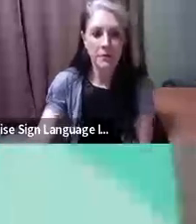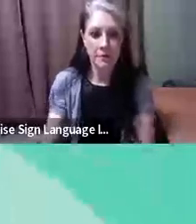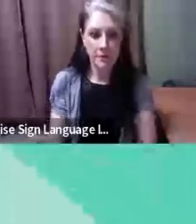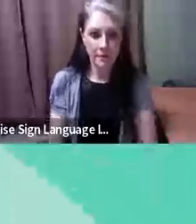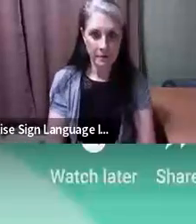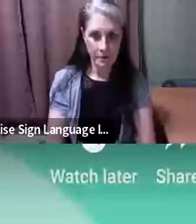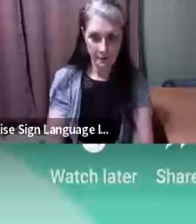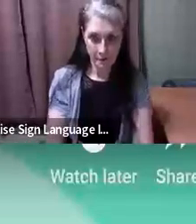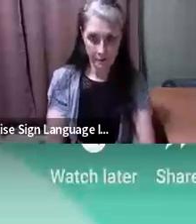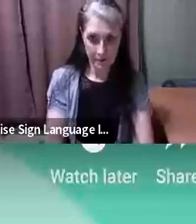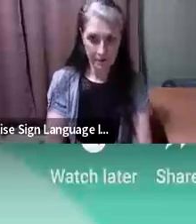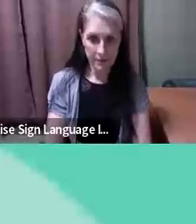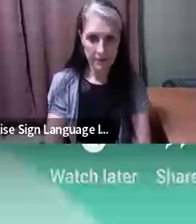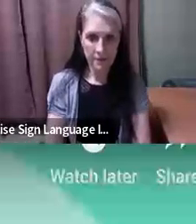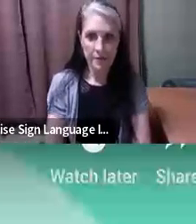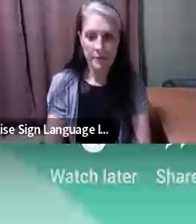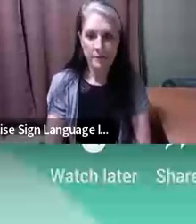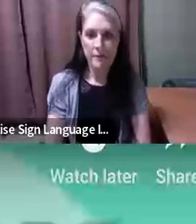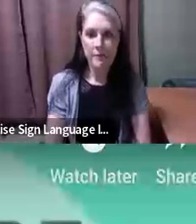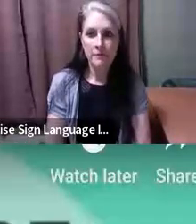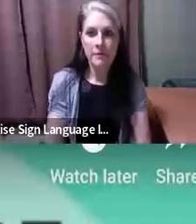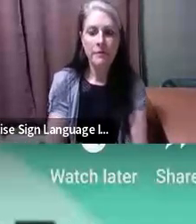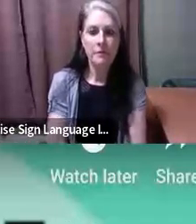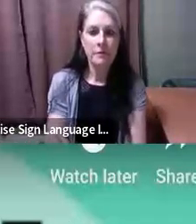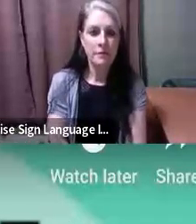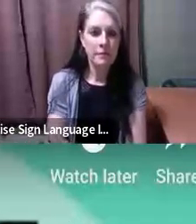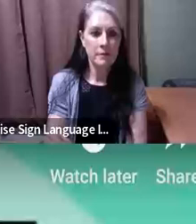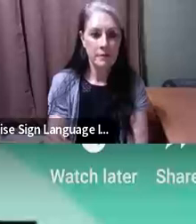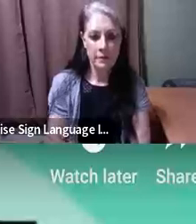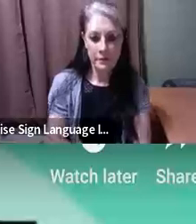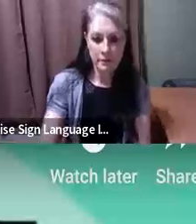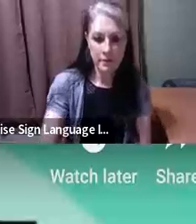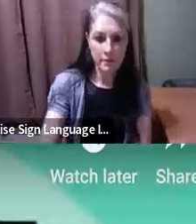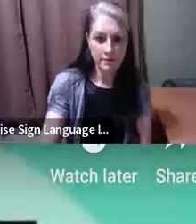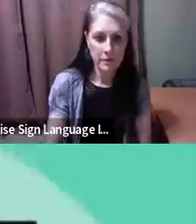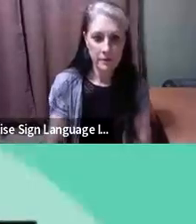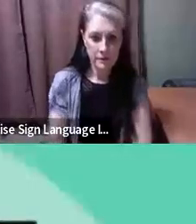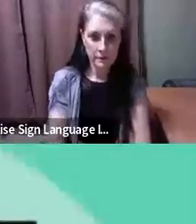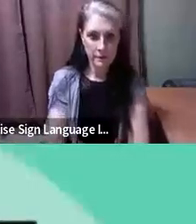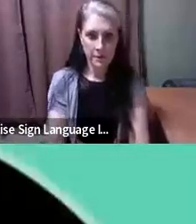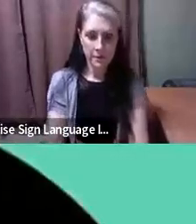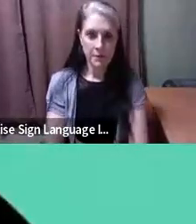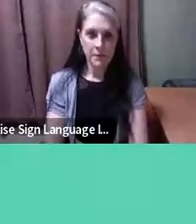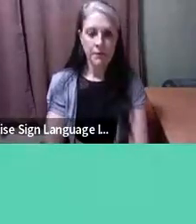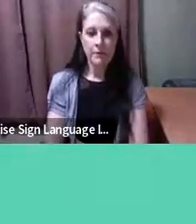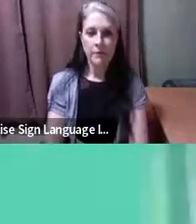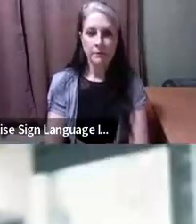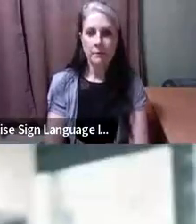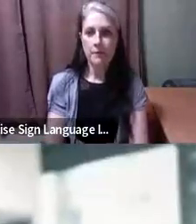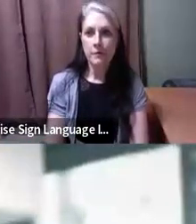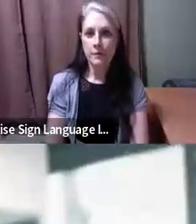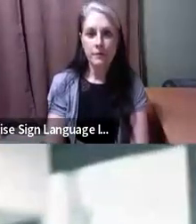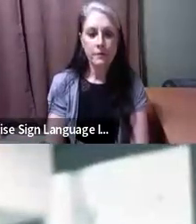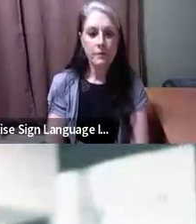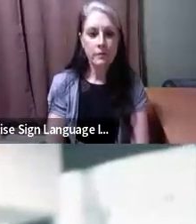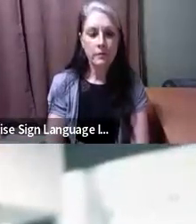and because disability itself is hugely diverse, There are infinite ways in which we live and experience the world. We often talk about